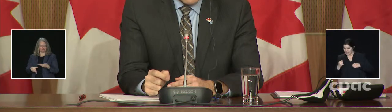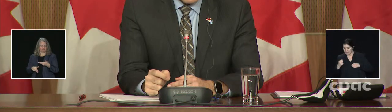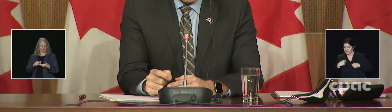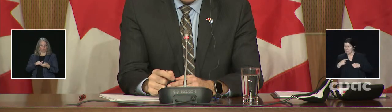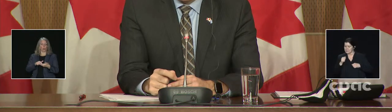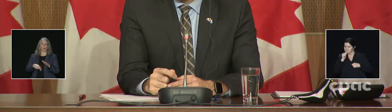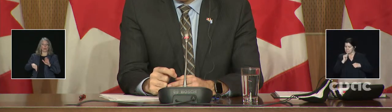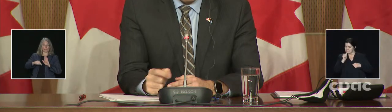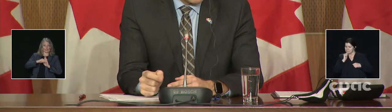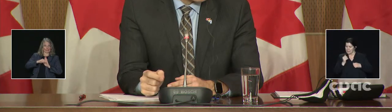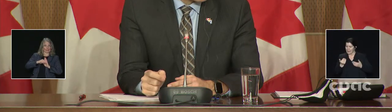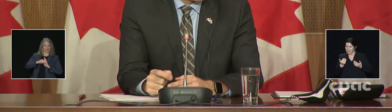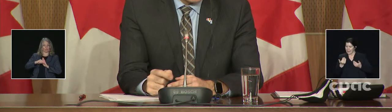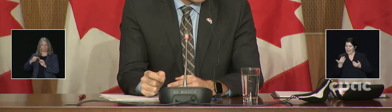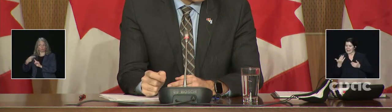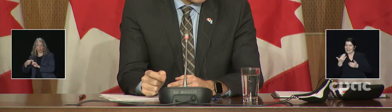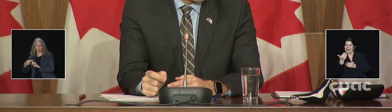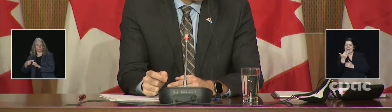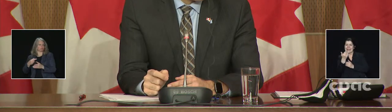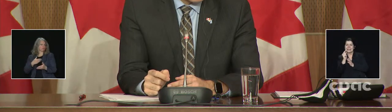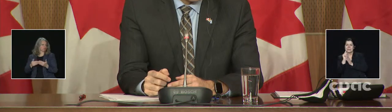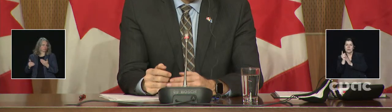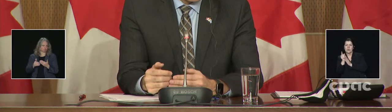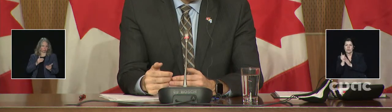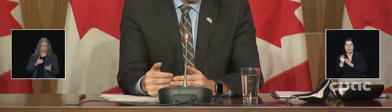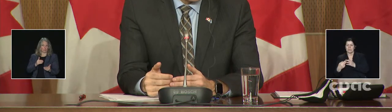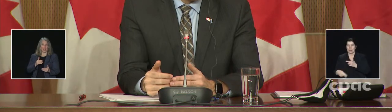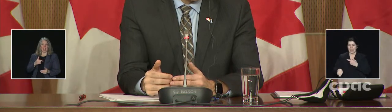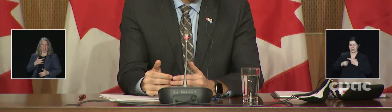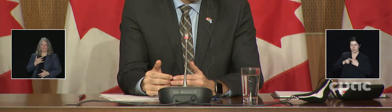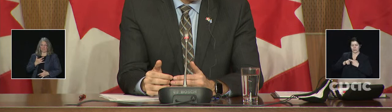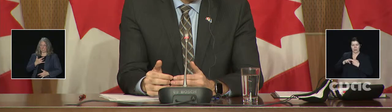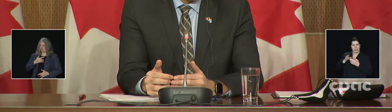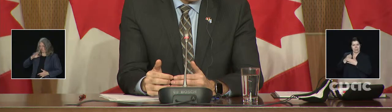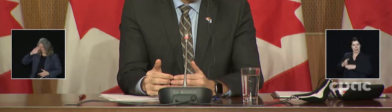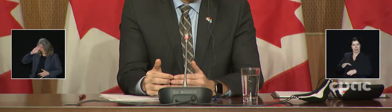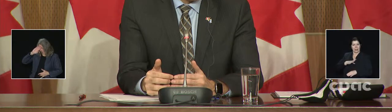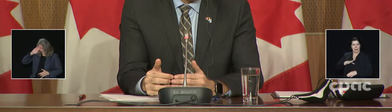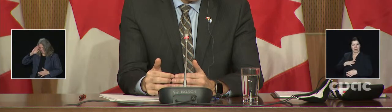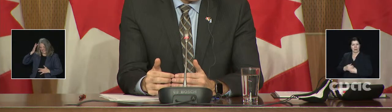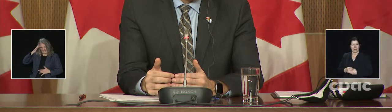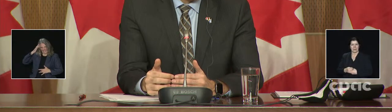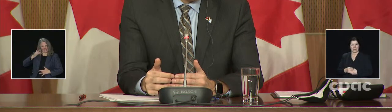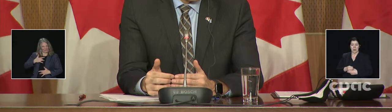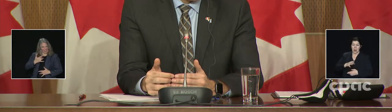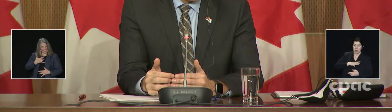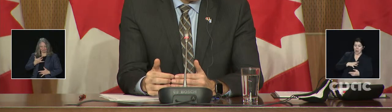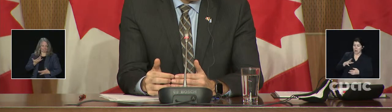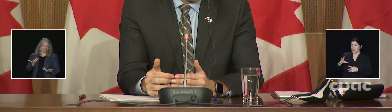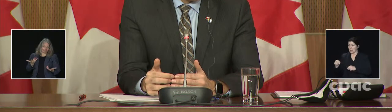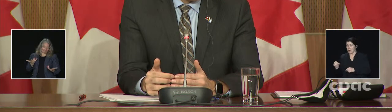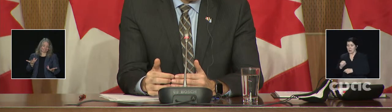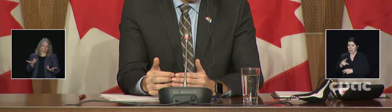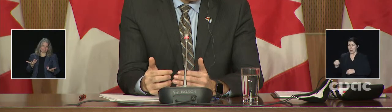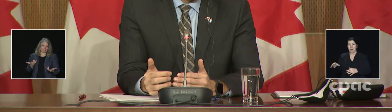is negative or positive, doesn't matter. If you really feel symptoms that you may